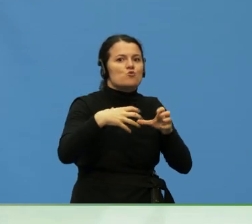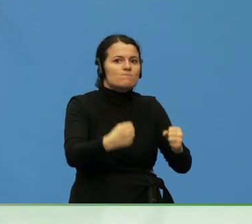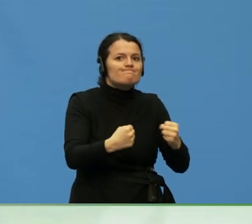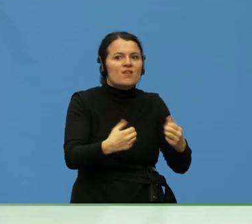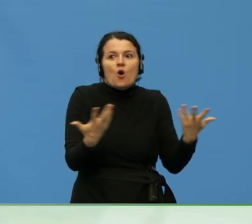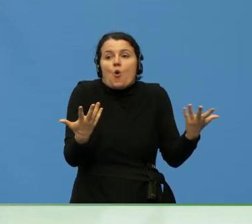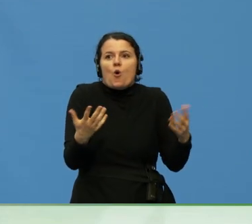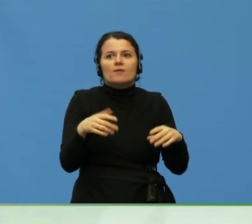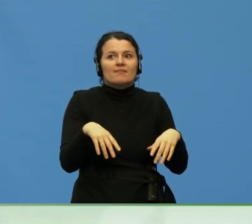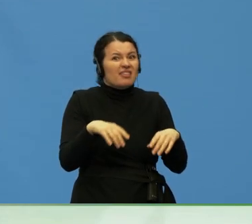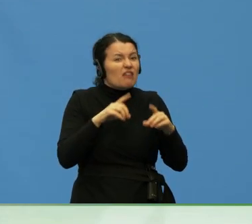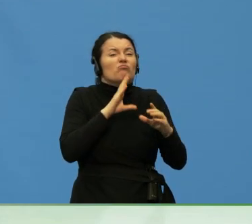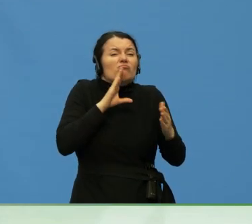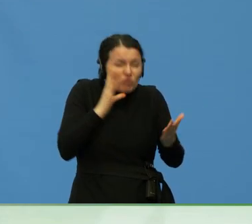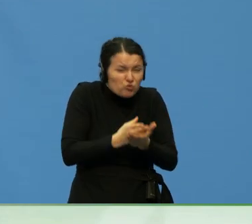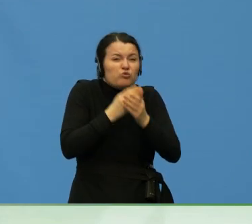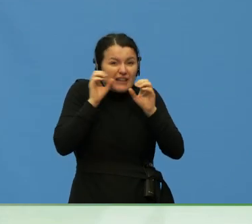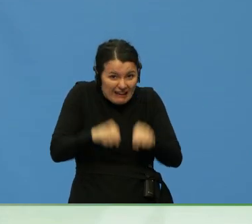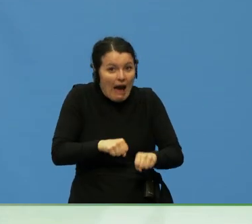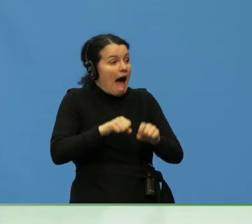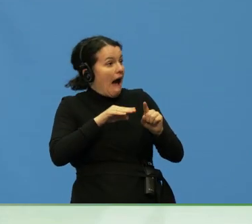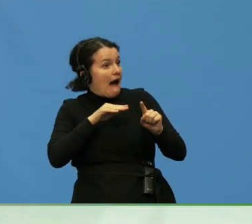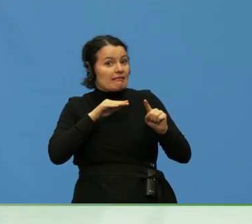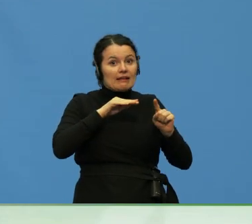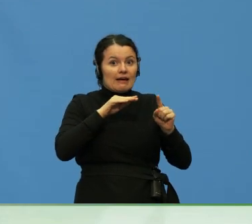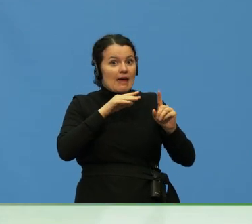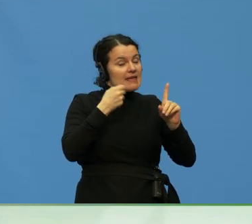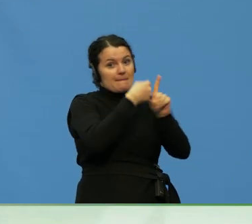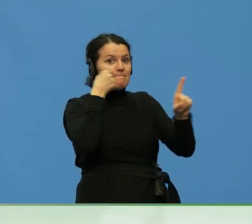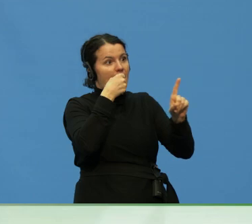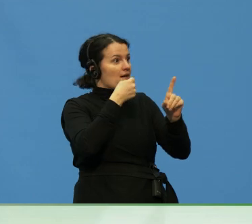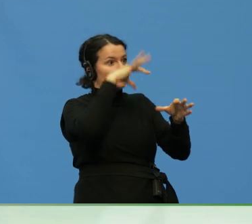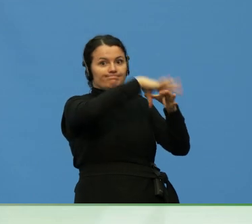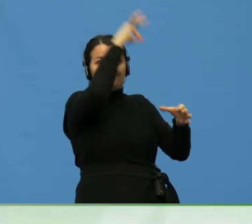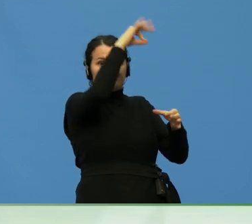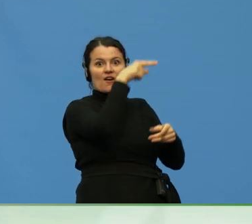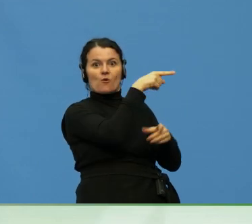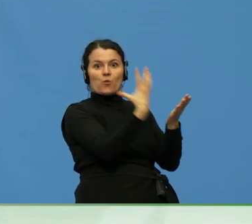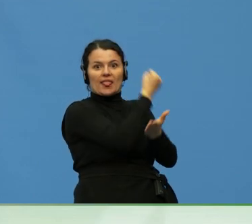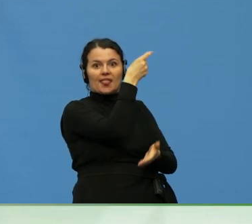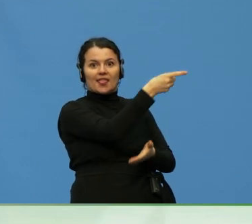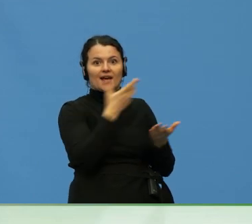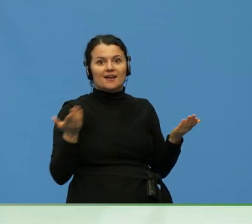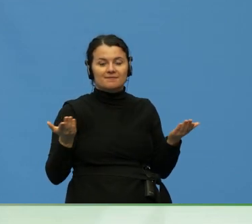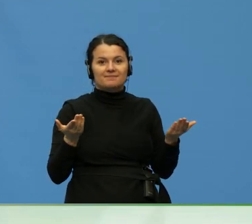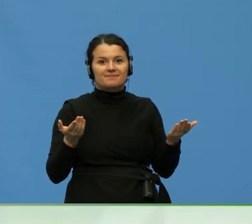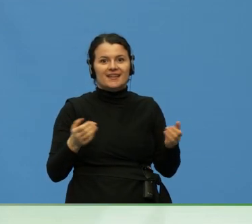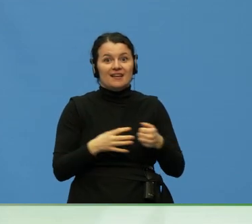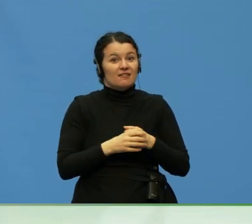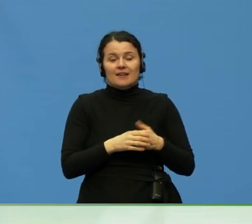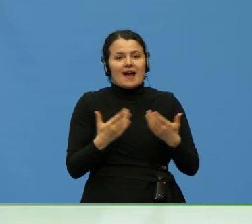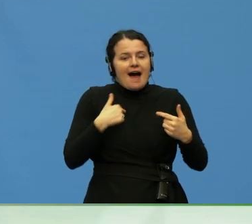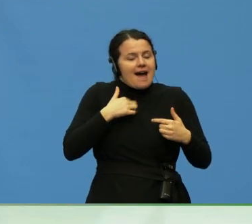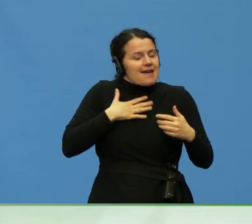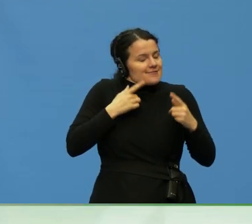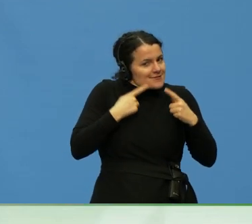election influence there just because of the numbers, right? So I'm really thinking hard right now as to how we can in Canada test that